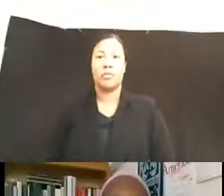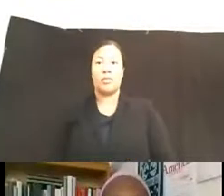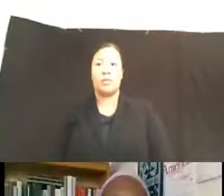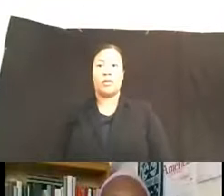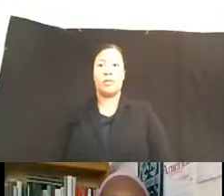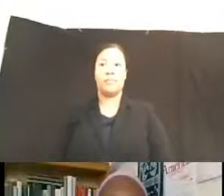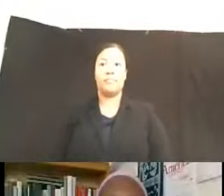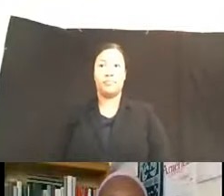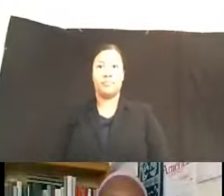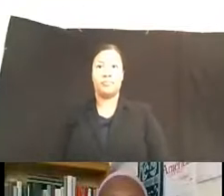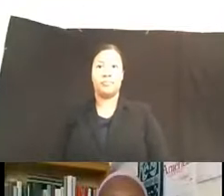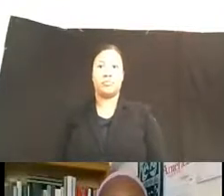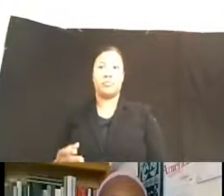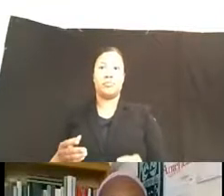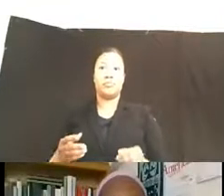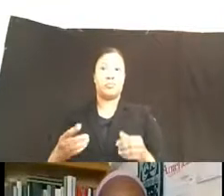Will I?